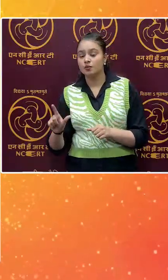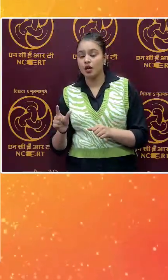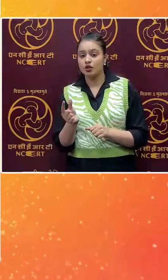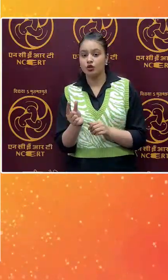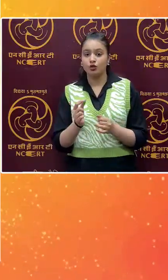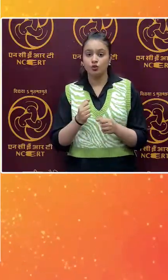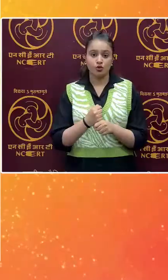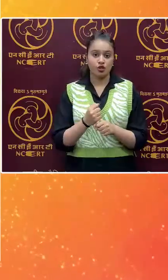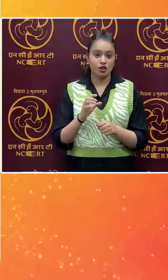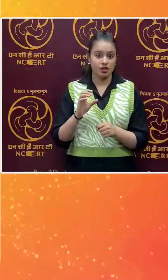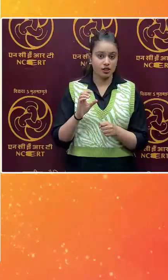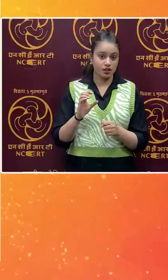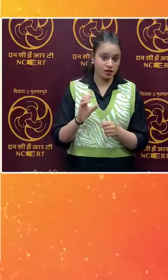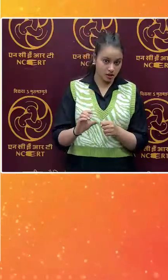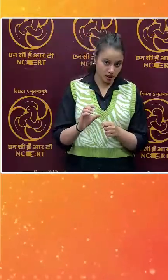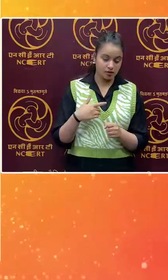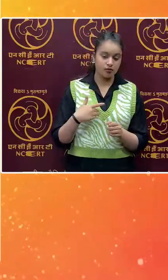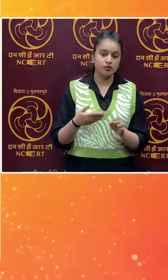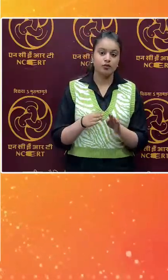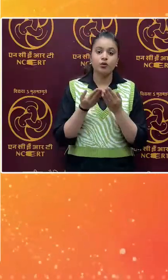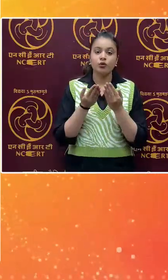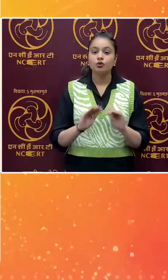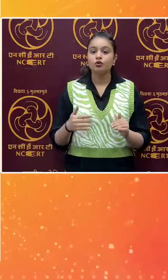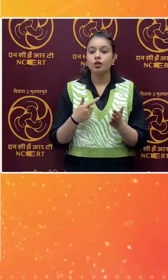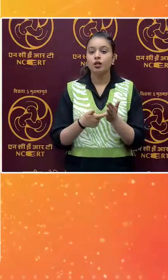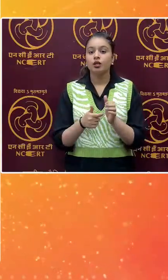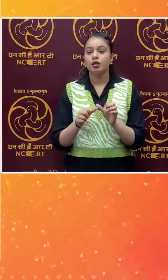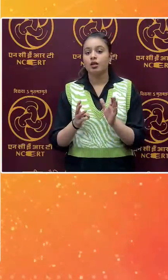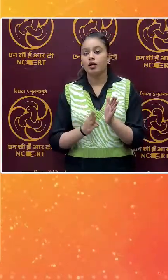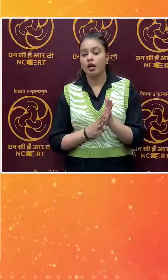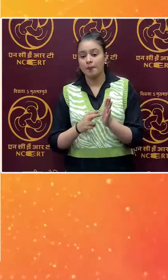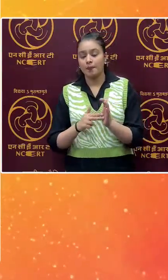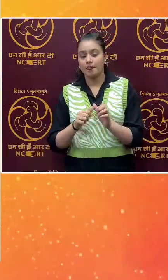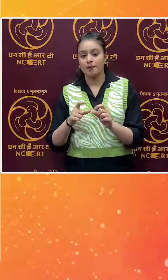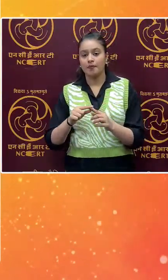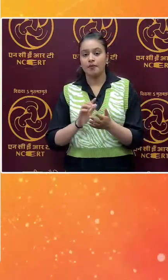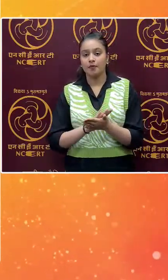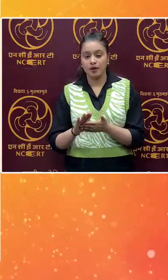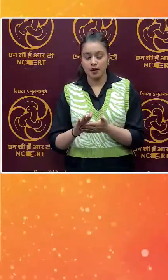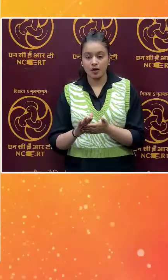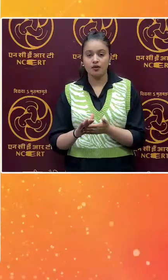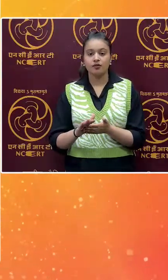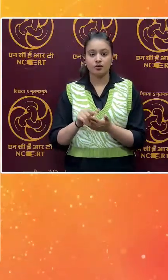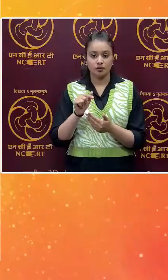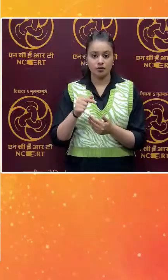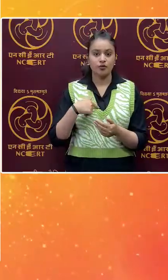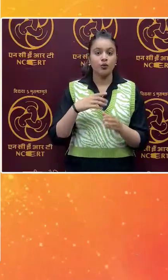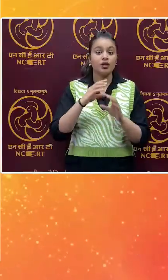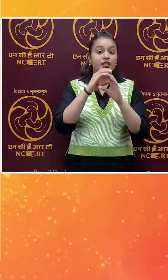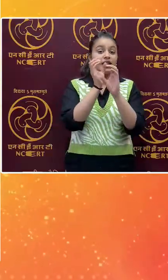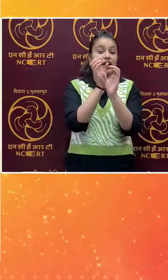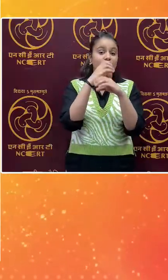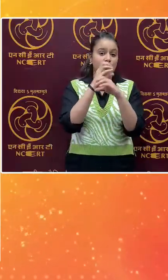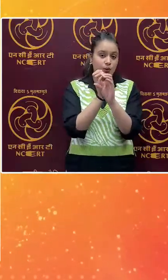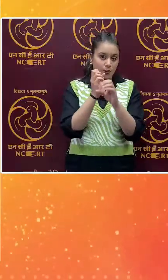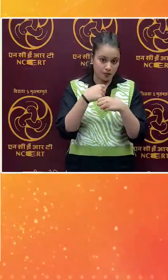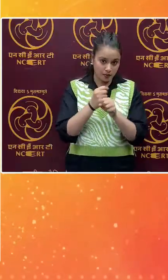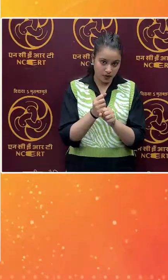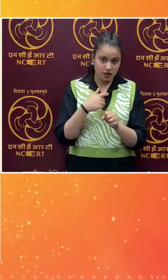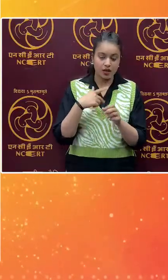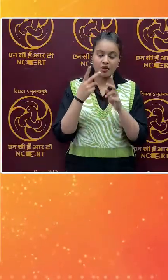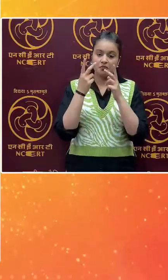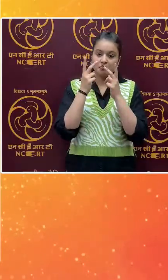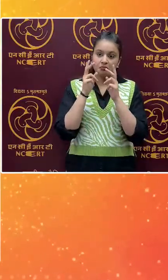Yashpal's student was Ramnath Kaushik. He built the Hanley telescope, Hanley Observatory,